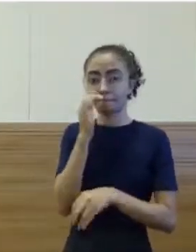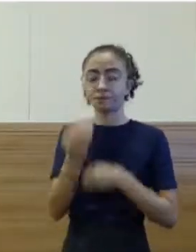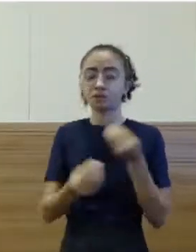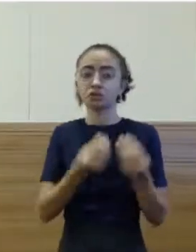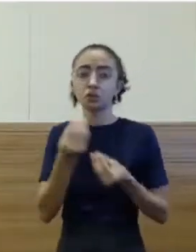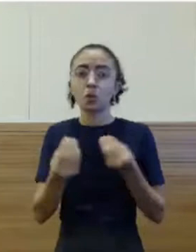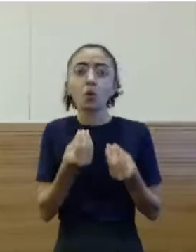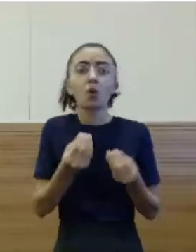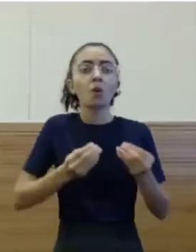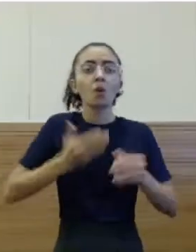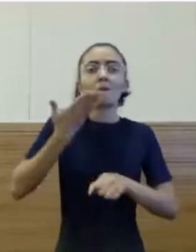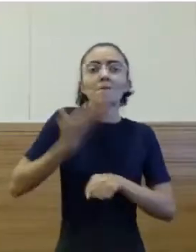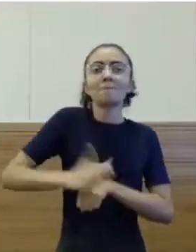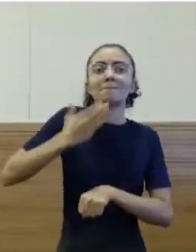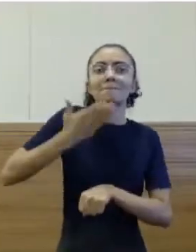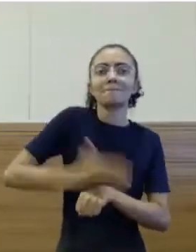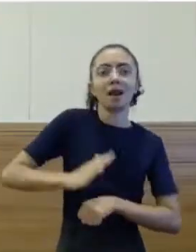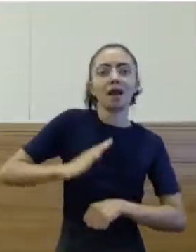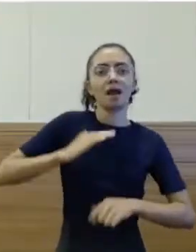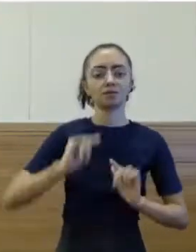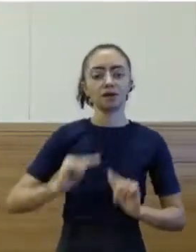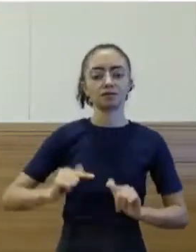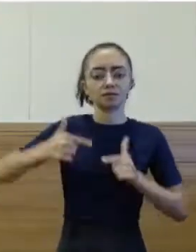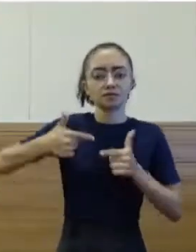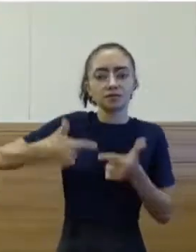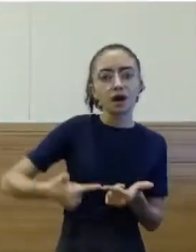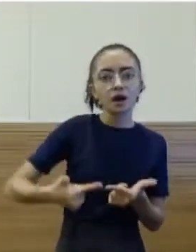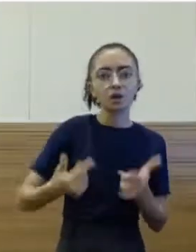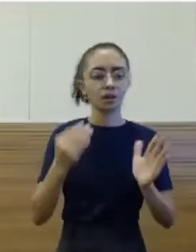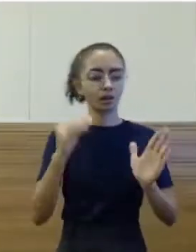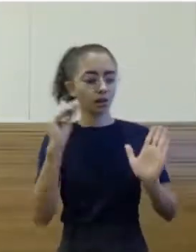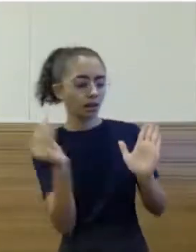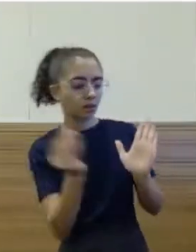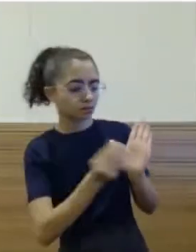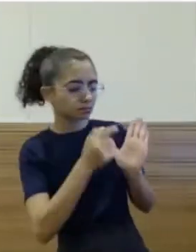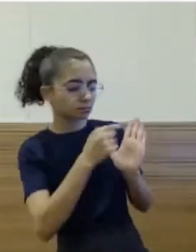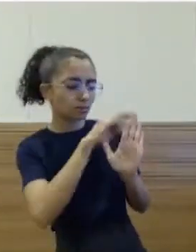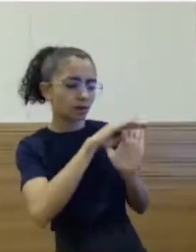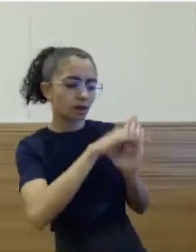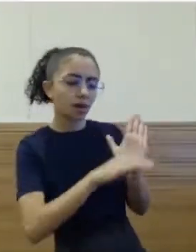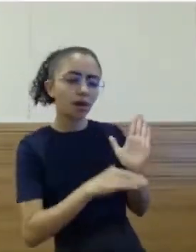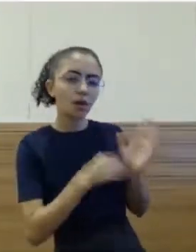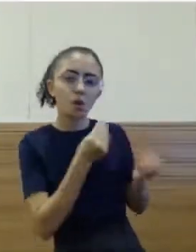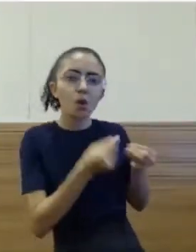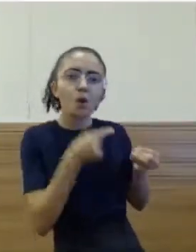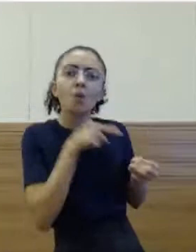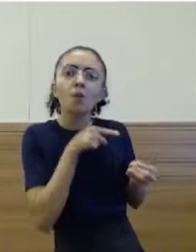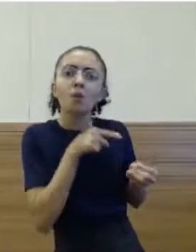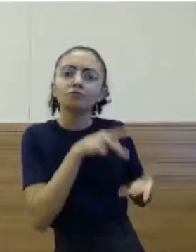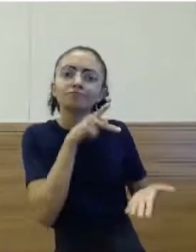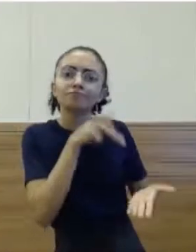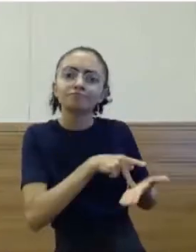to promote how to establish these, like a web series, for example,